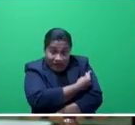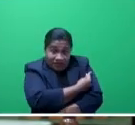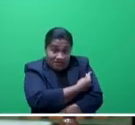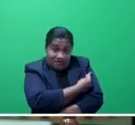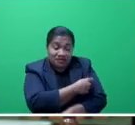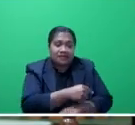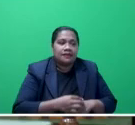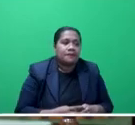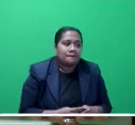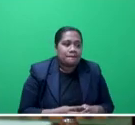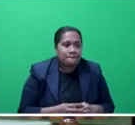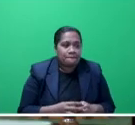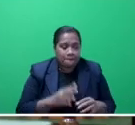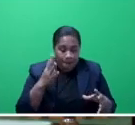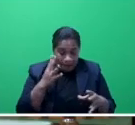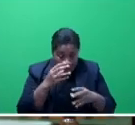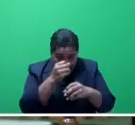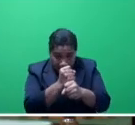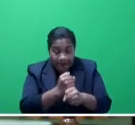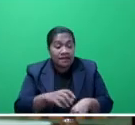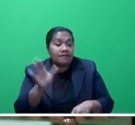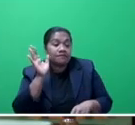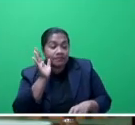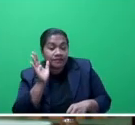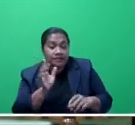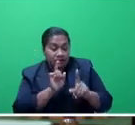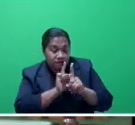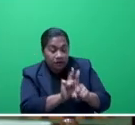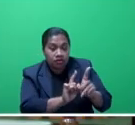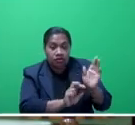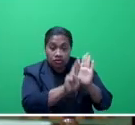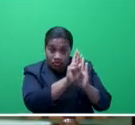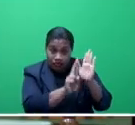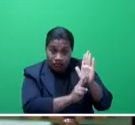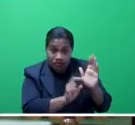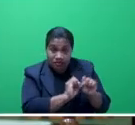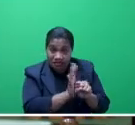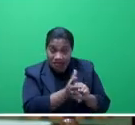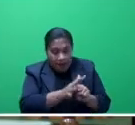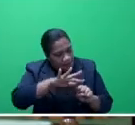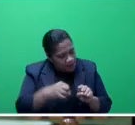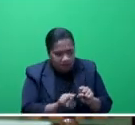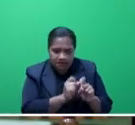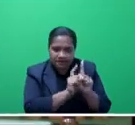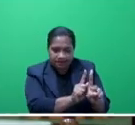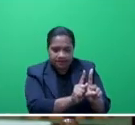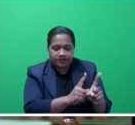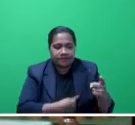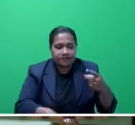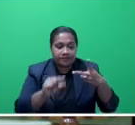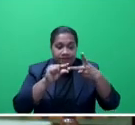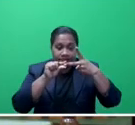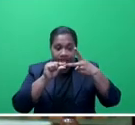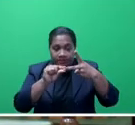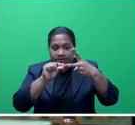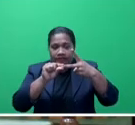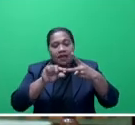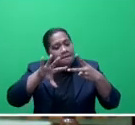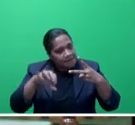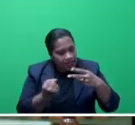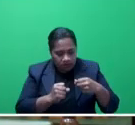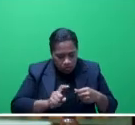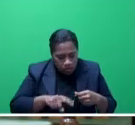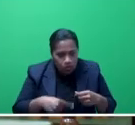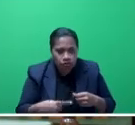immunity, total adherence to our health measures must be maintained. Two, we must continue to